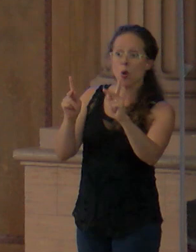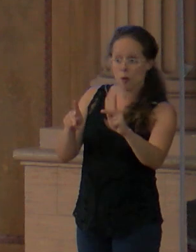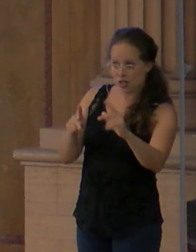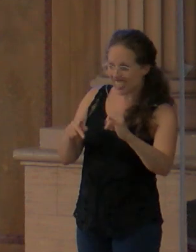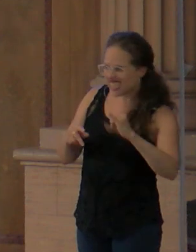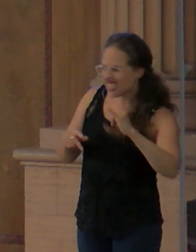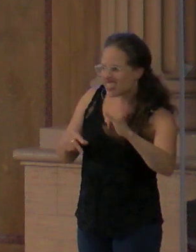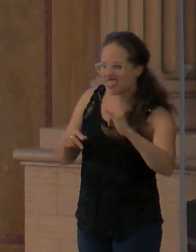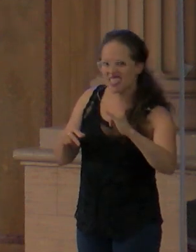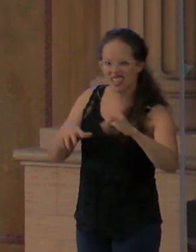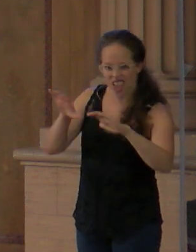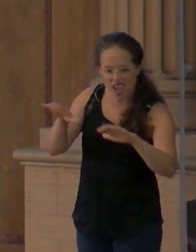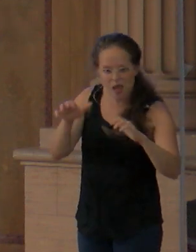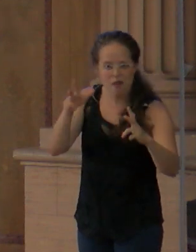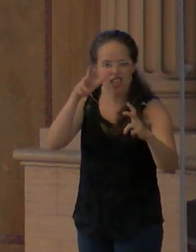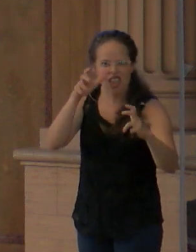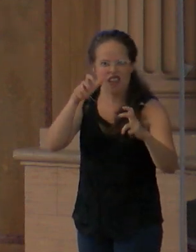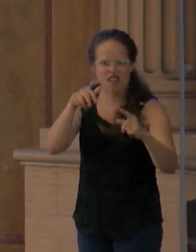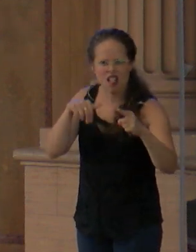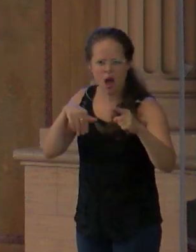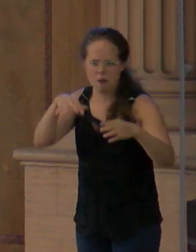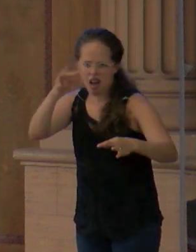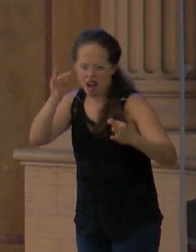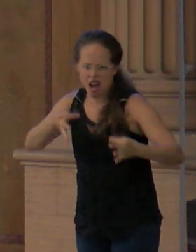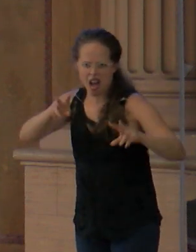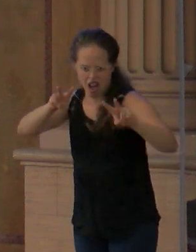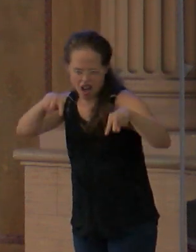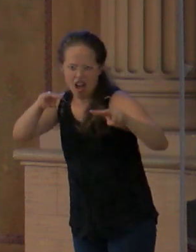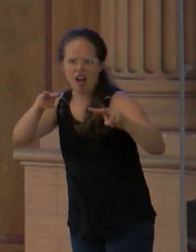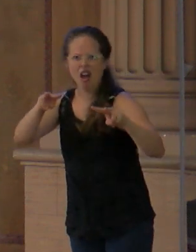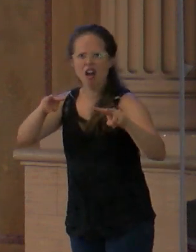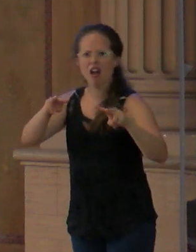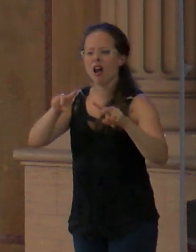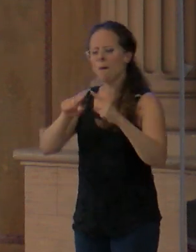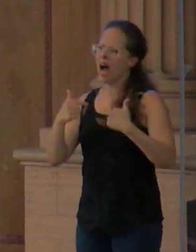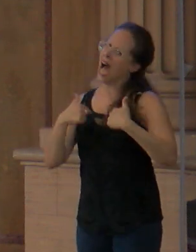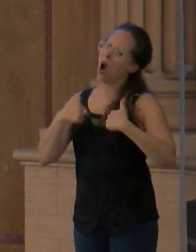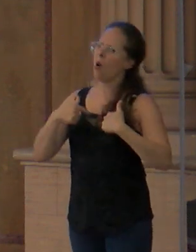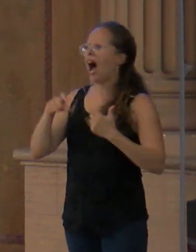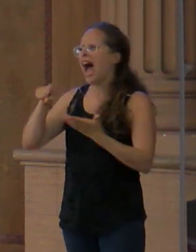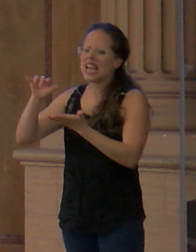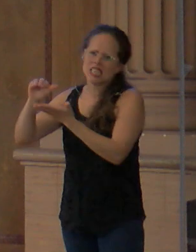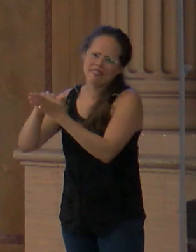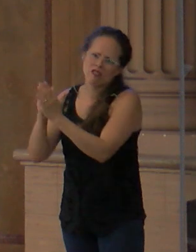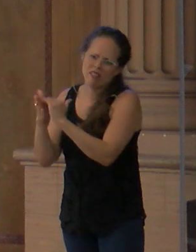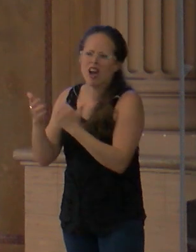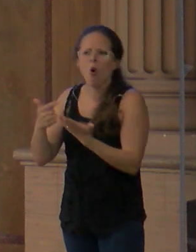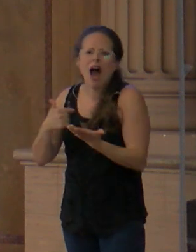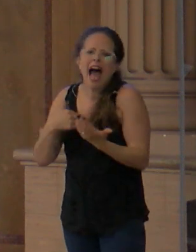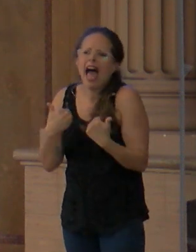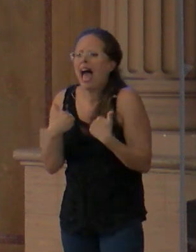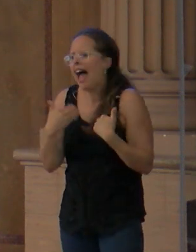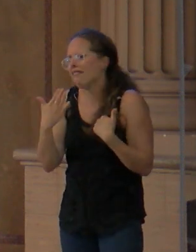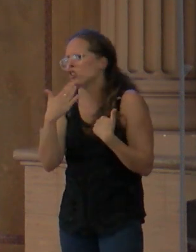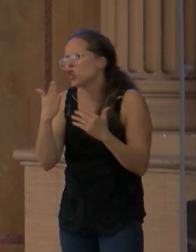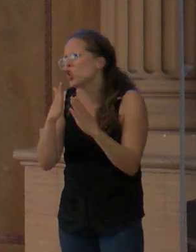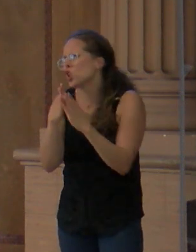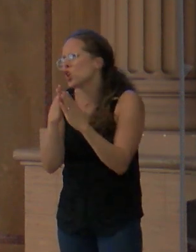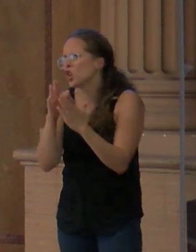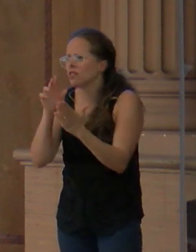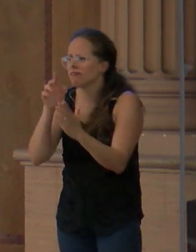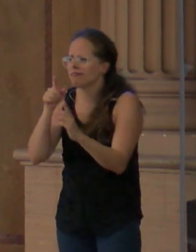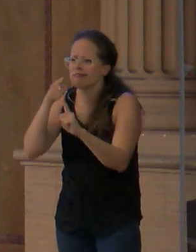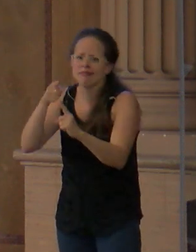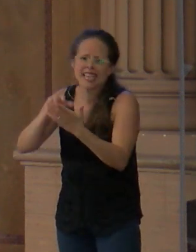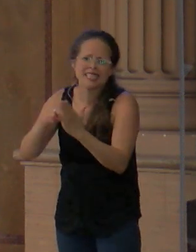evil, it's a lighter weight. I give myself a break. I have my reasons. I mean well. But that's just having